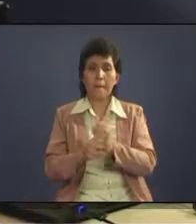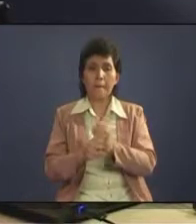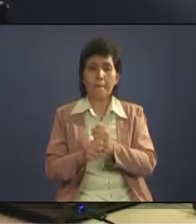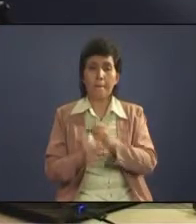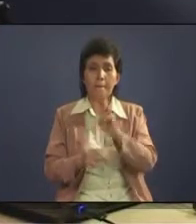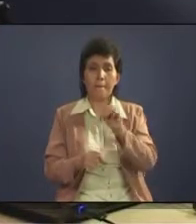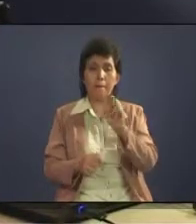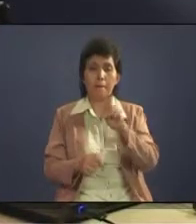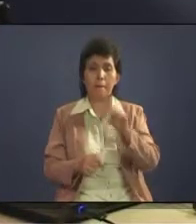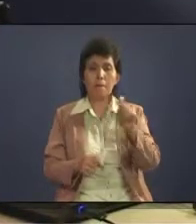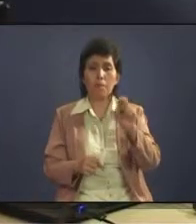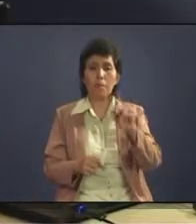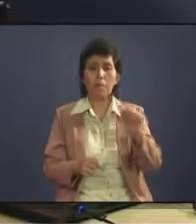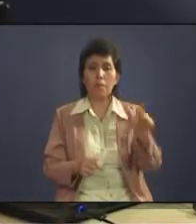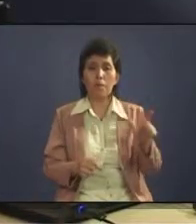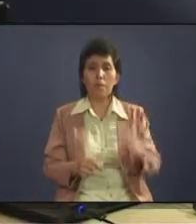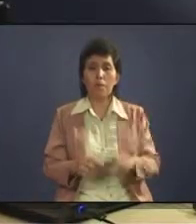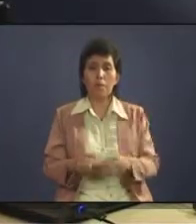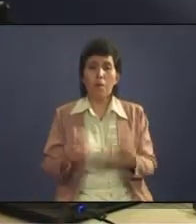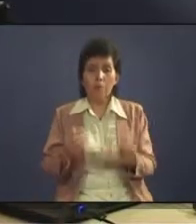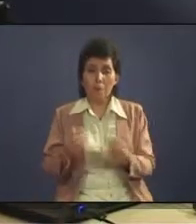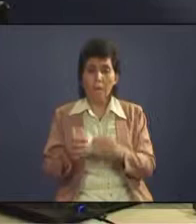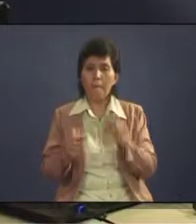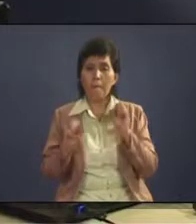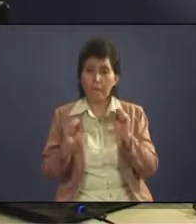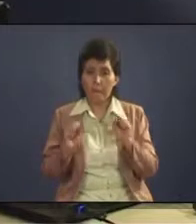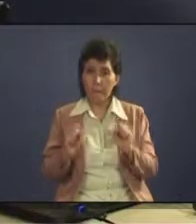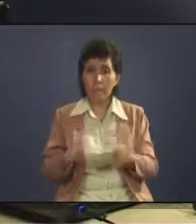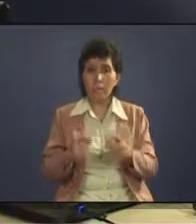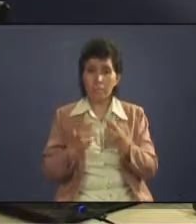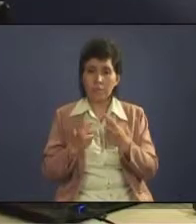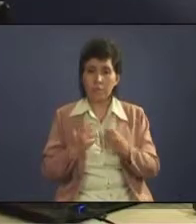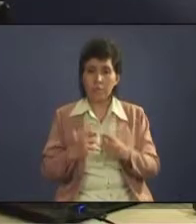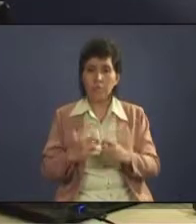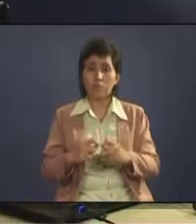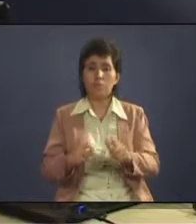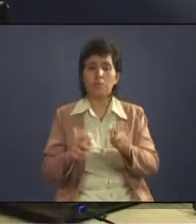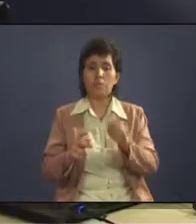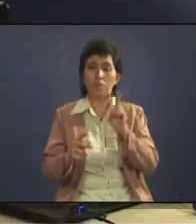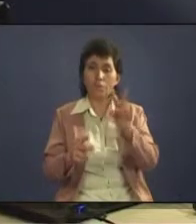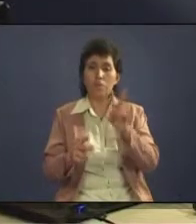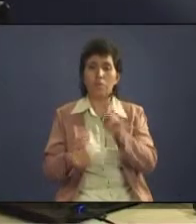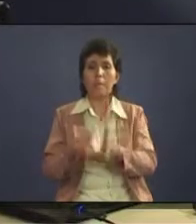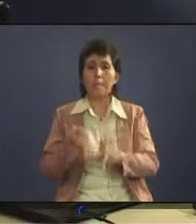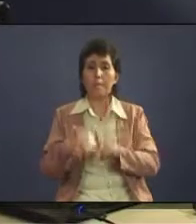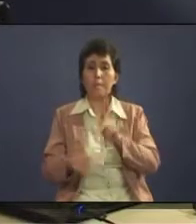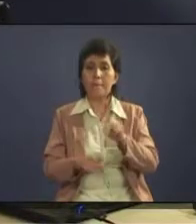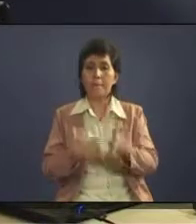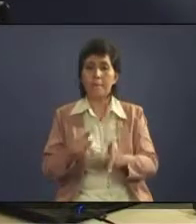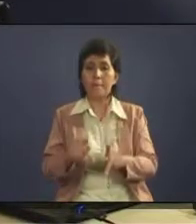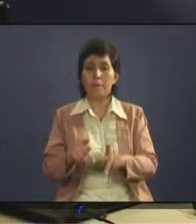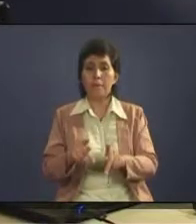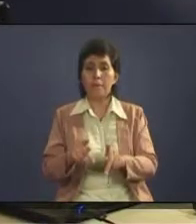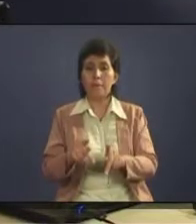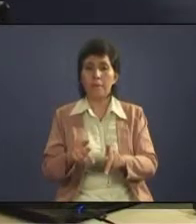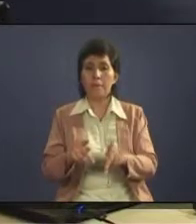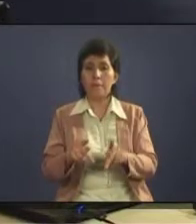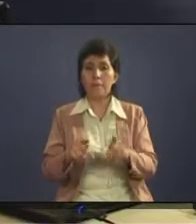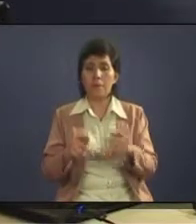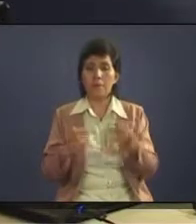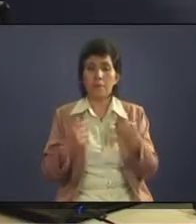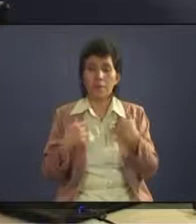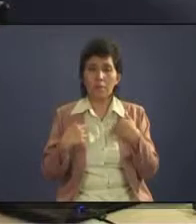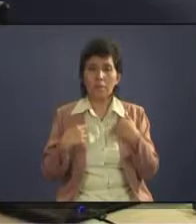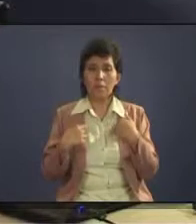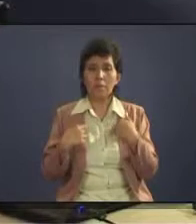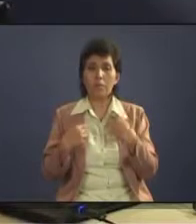interdependence. If possible, try to group two people that they totally hate each other. Try to group